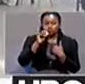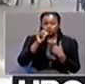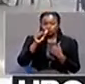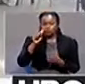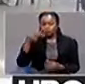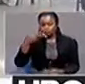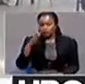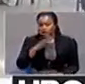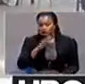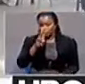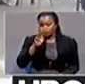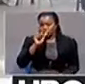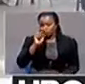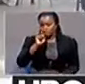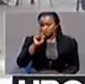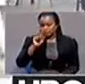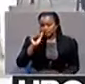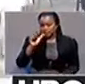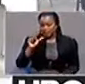Actually, is that Viandala?